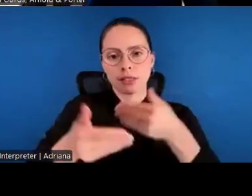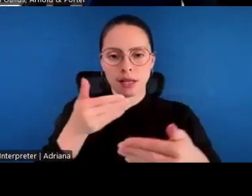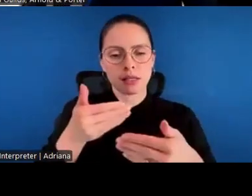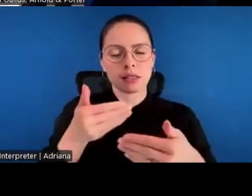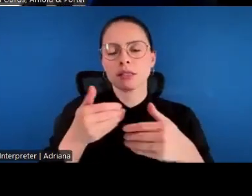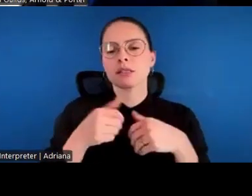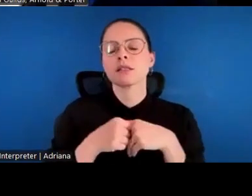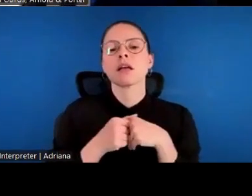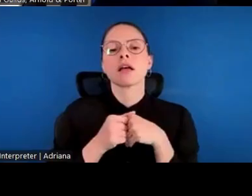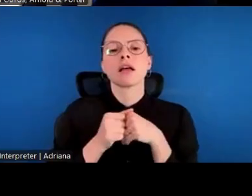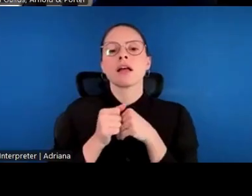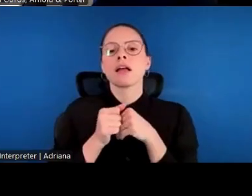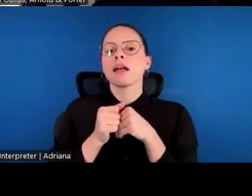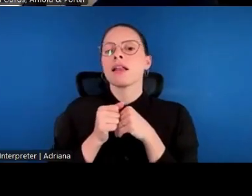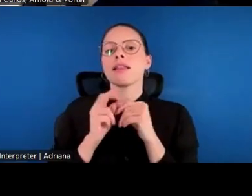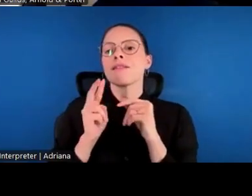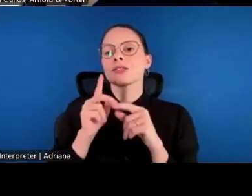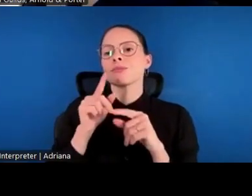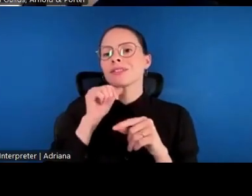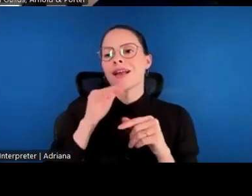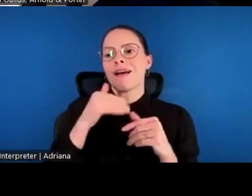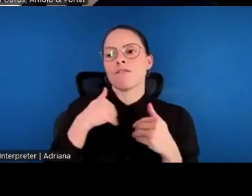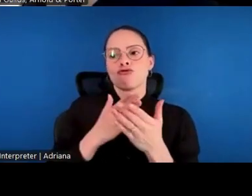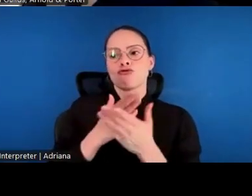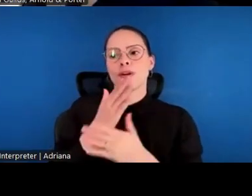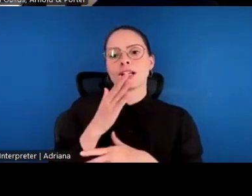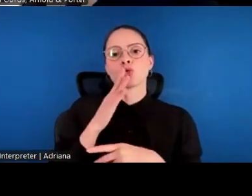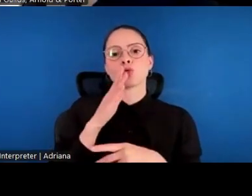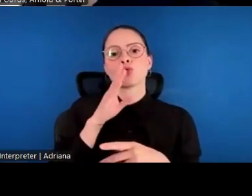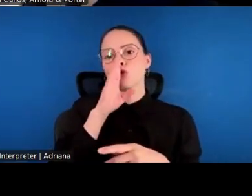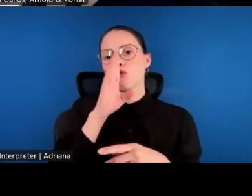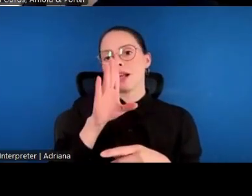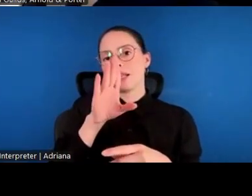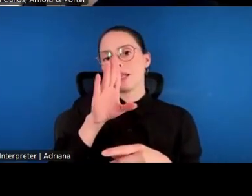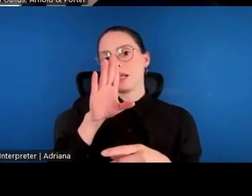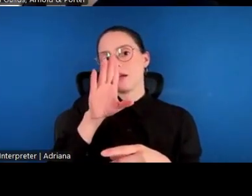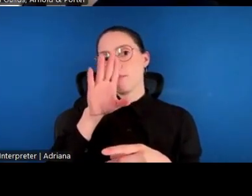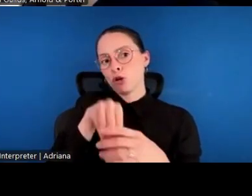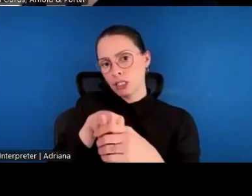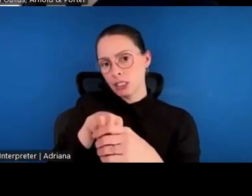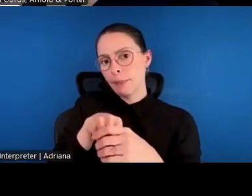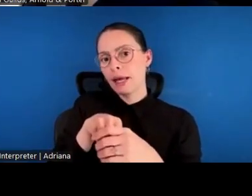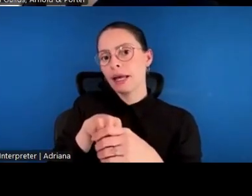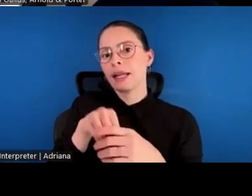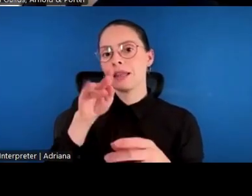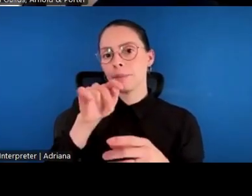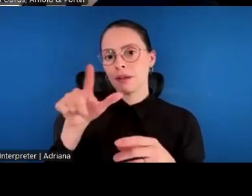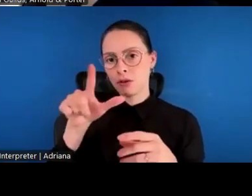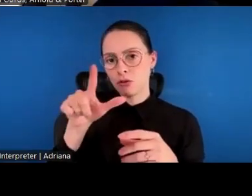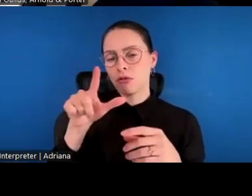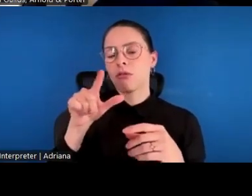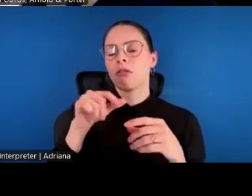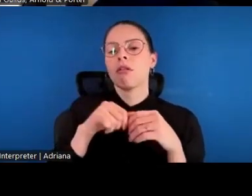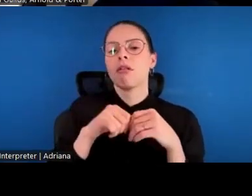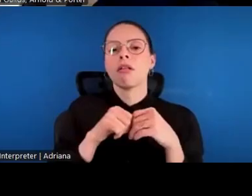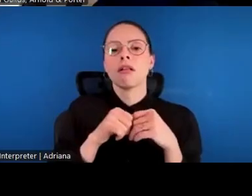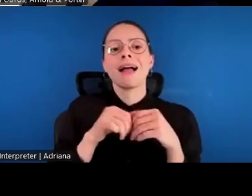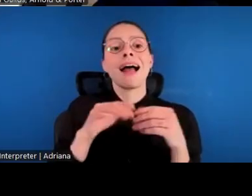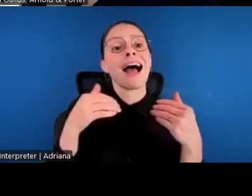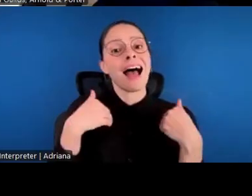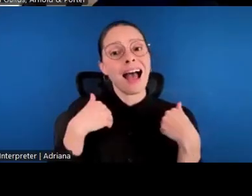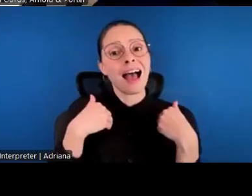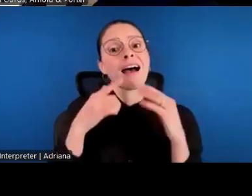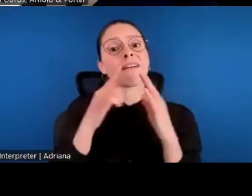participate directly in the appeal of a criminal conviction. There are lawyers in the various branches that